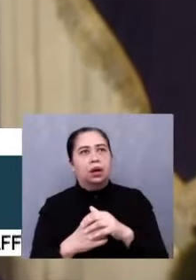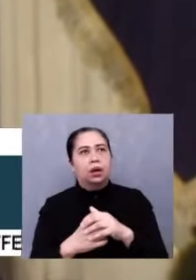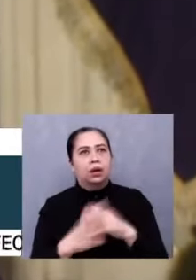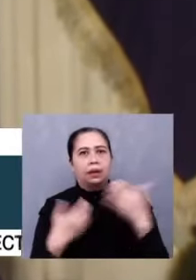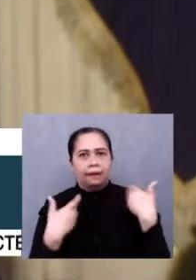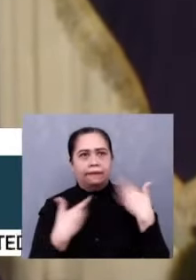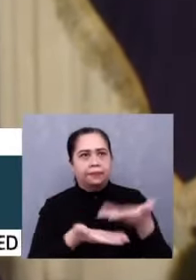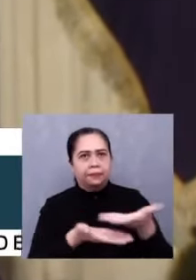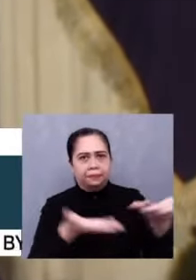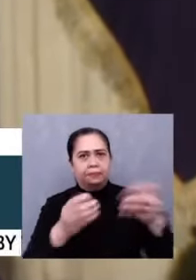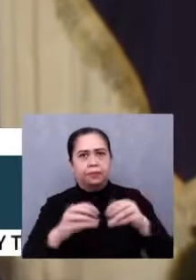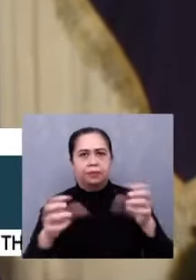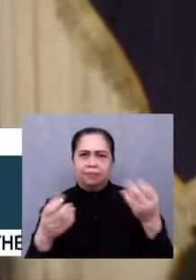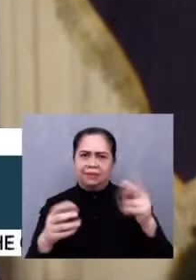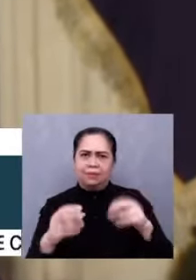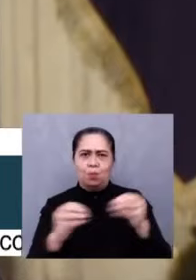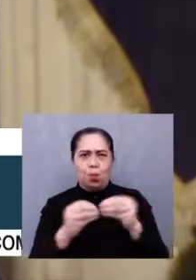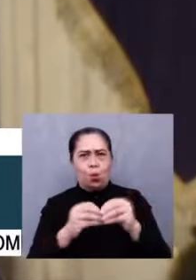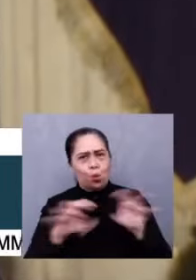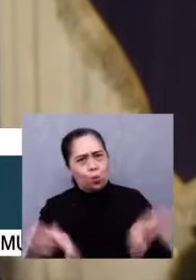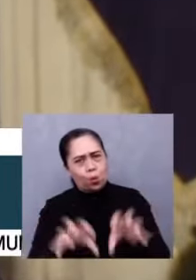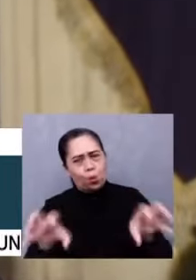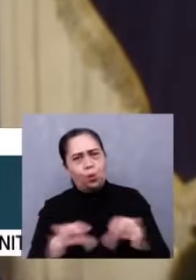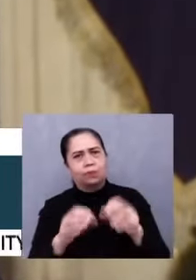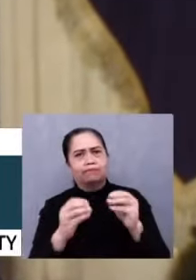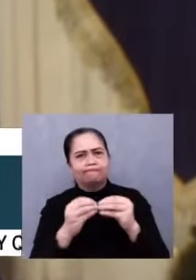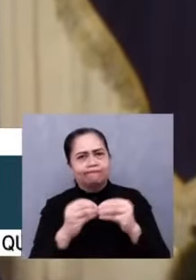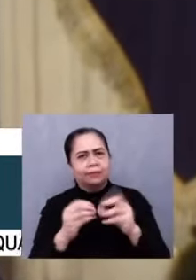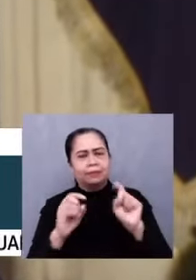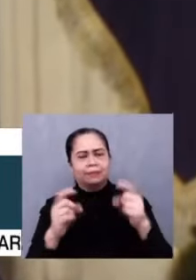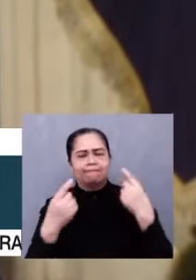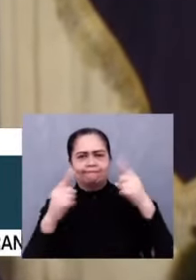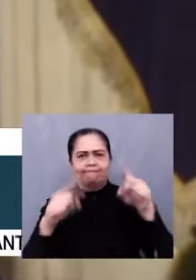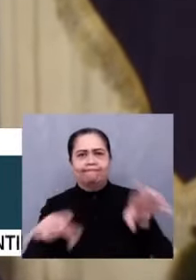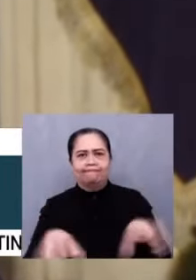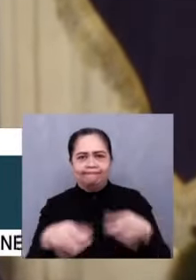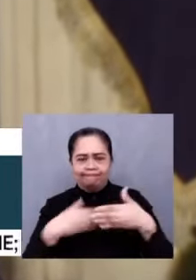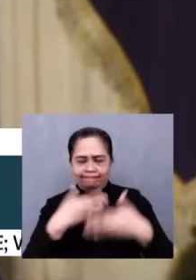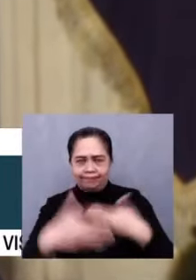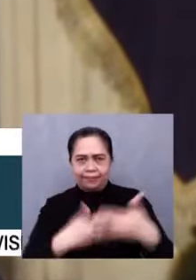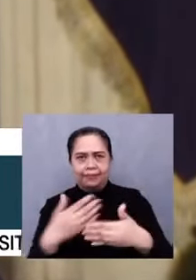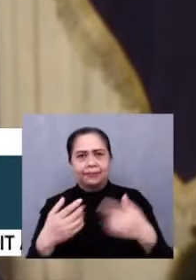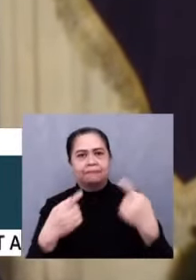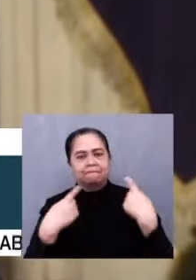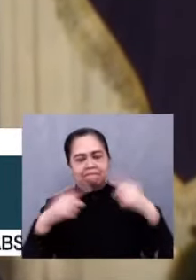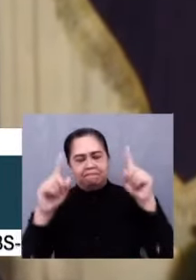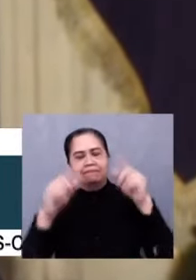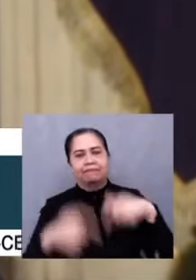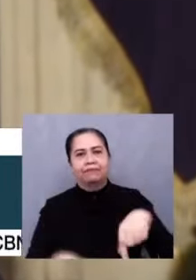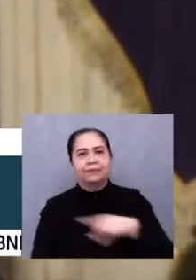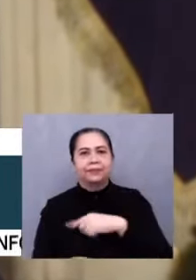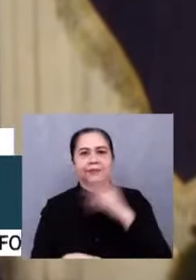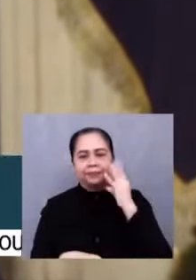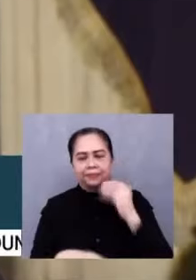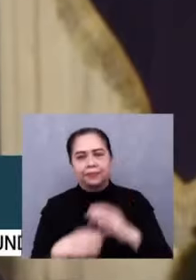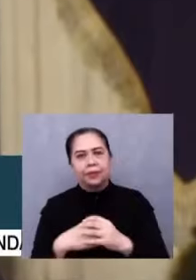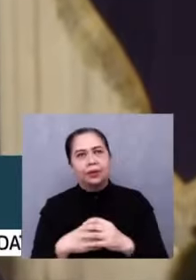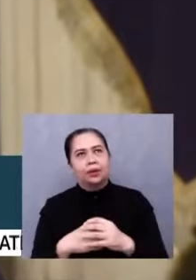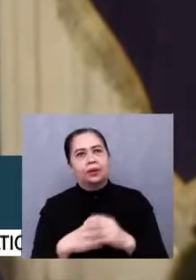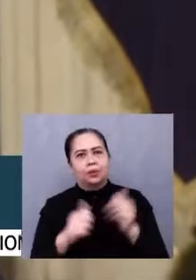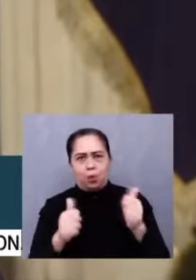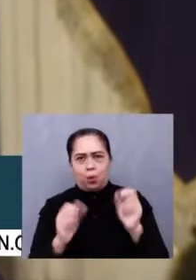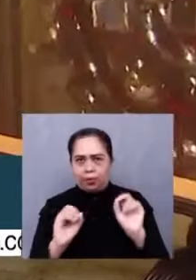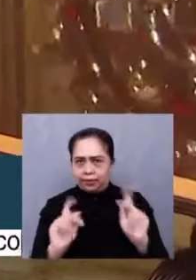lot of work to do, but we're gonna get through this. We're gonna make it through this. And we're gonna be okay, in my